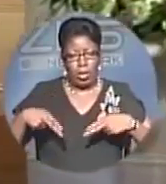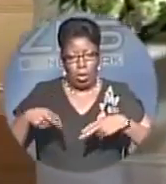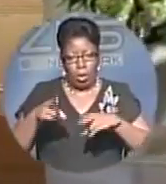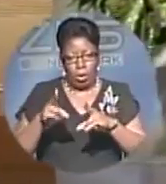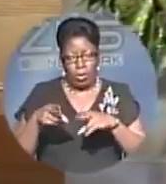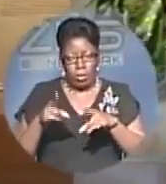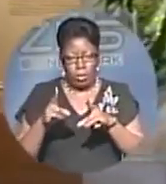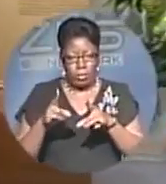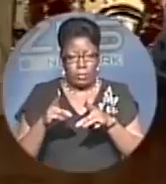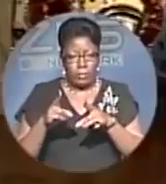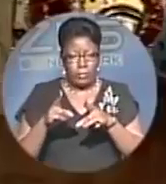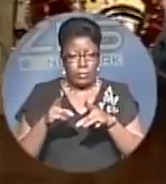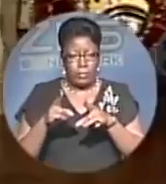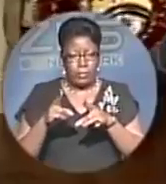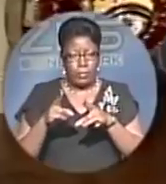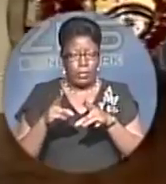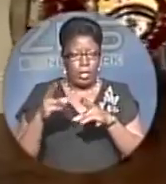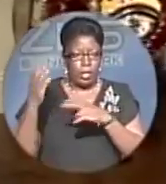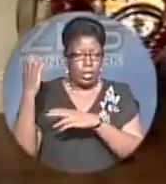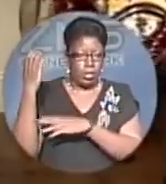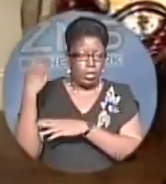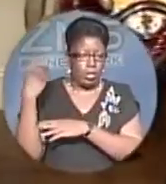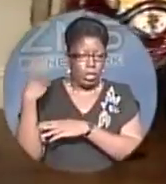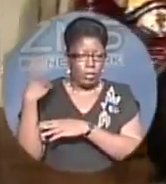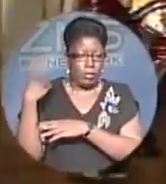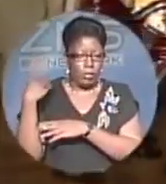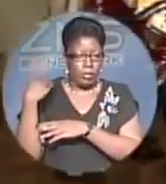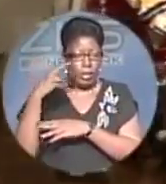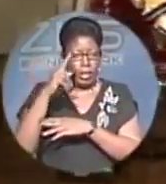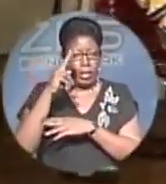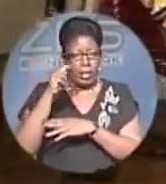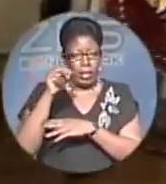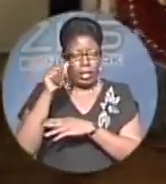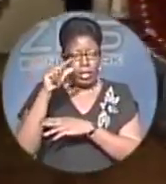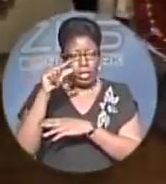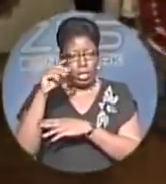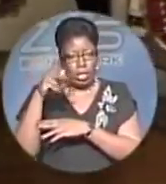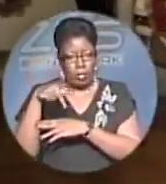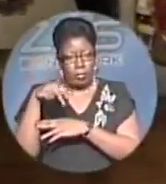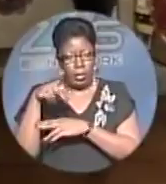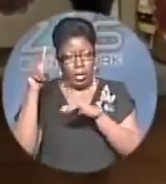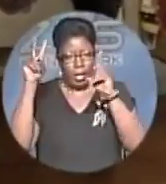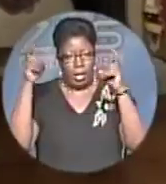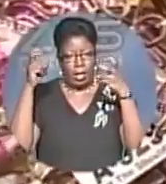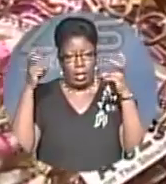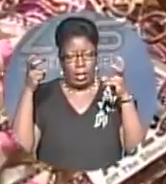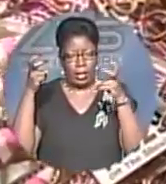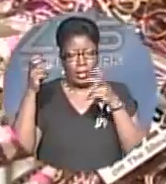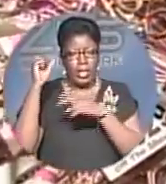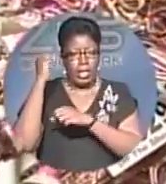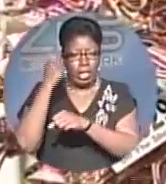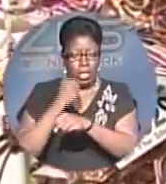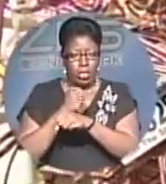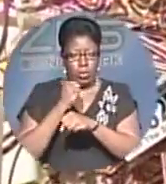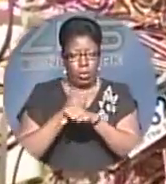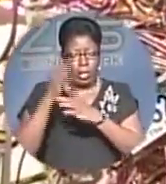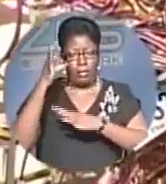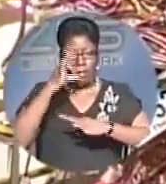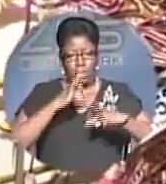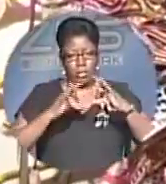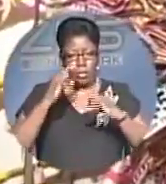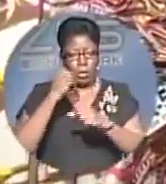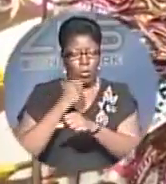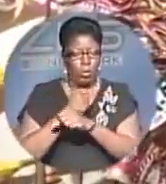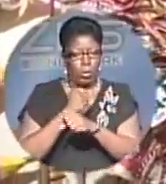Art Gallery. Chief Curator John Cox says the NAGB decided to highlight Jackson's Junkanoo art and festival creations by those